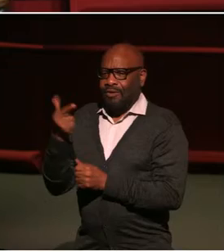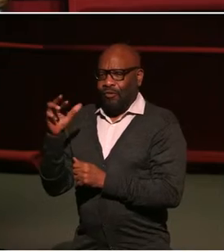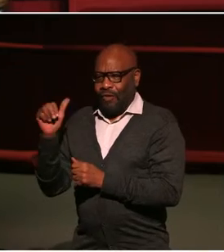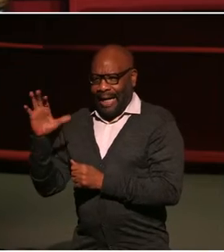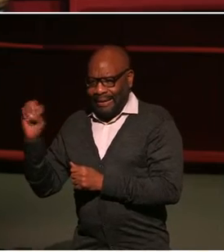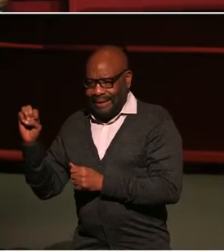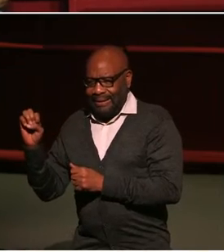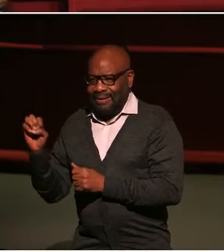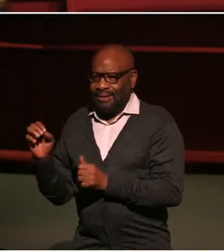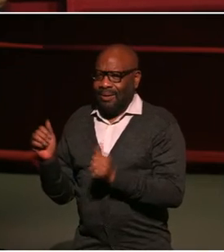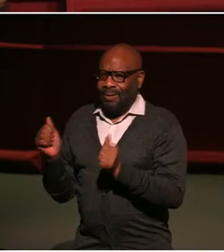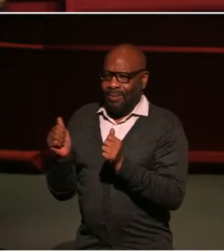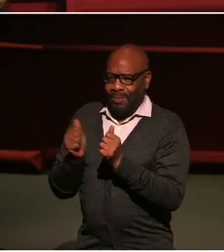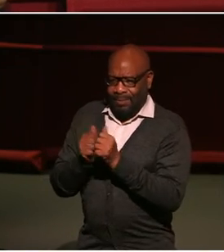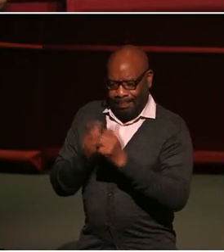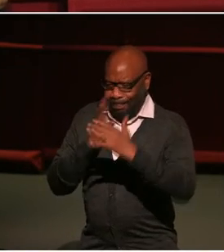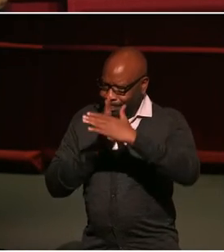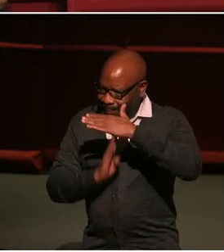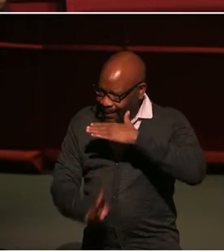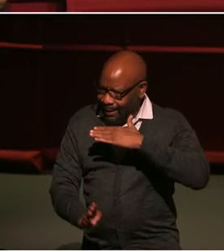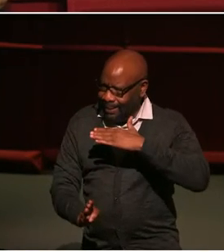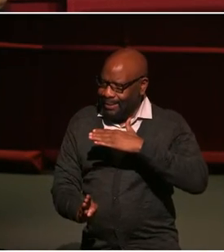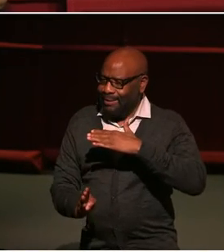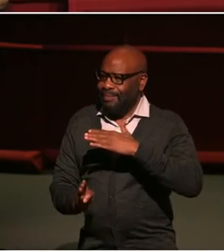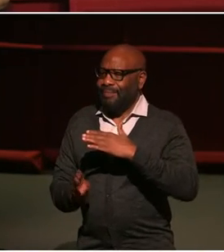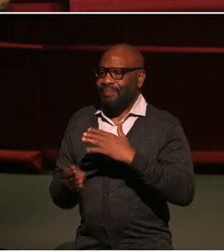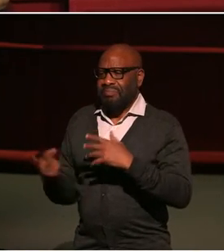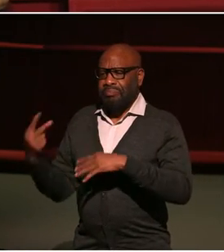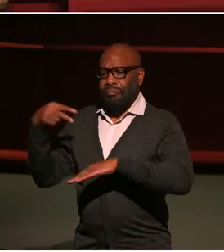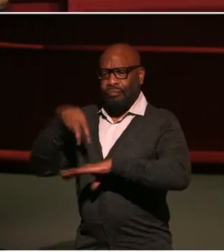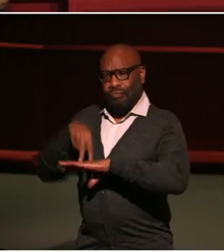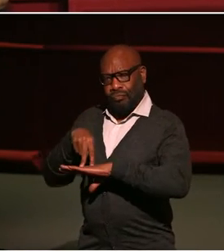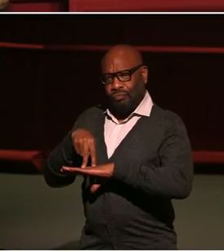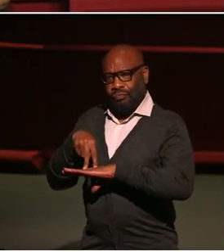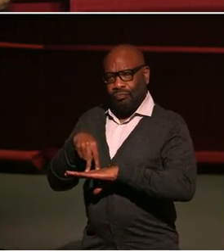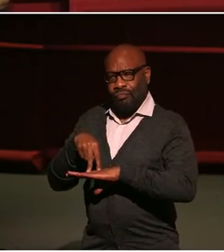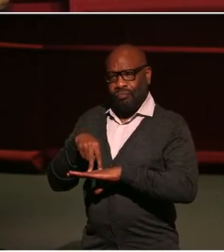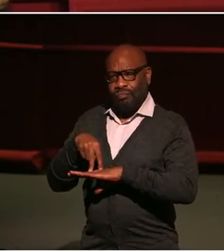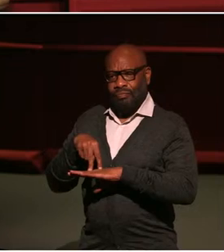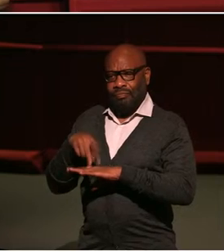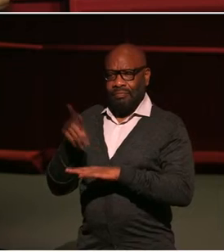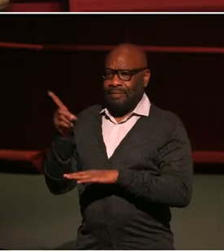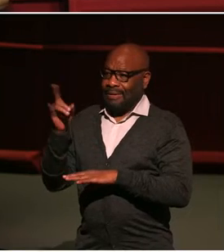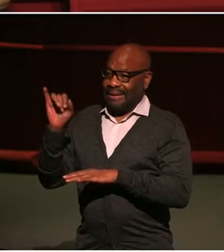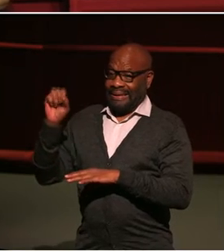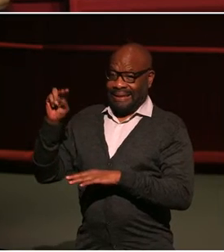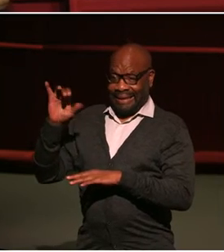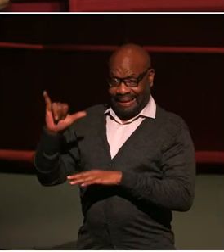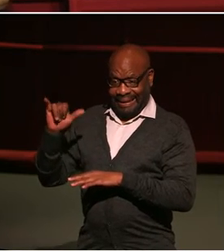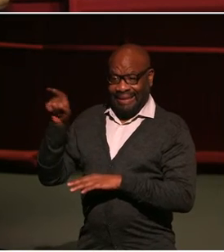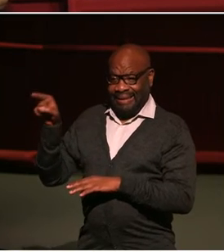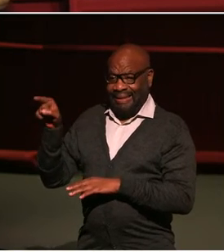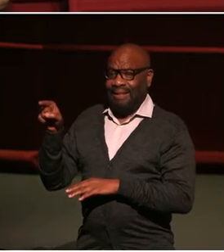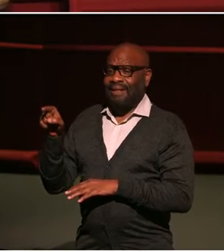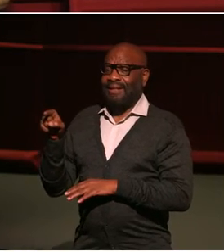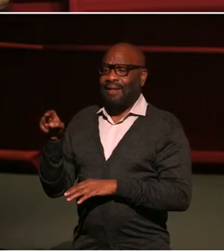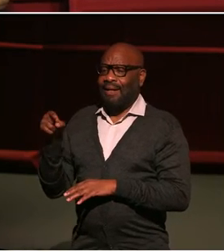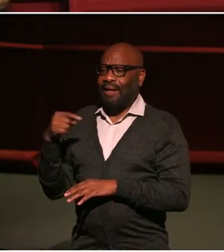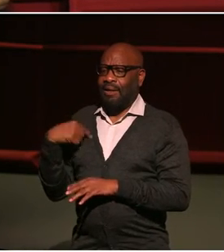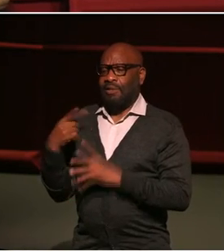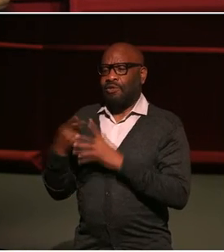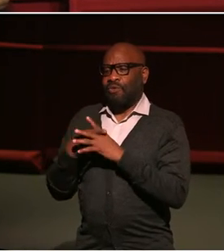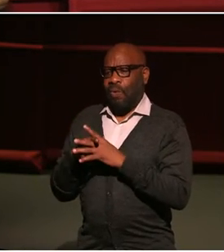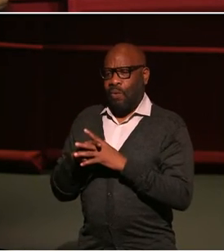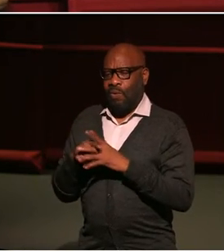with humility. And as I began to walk up those steps,